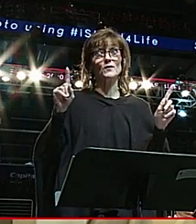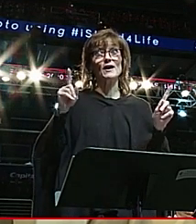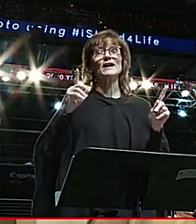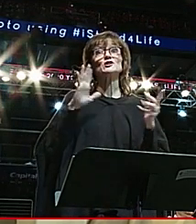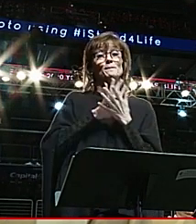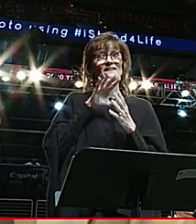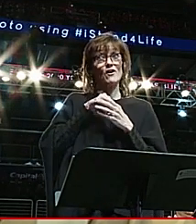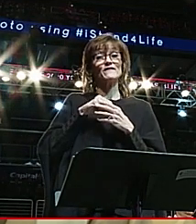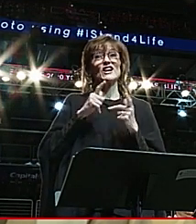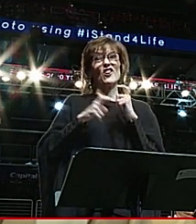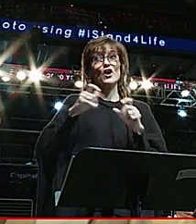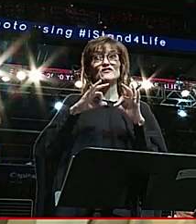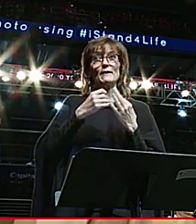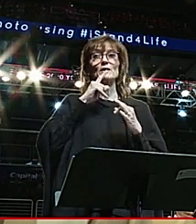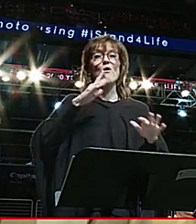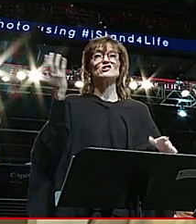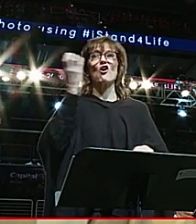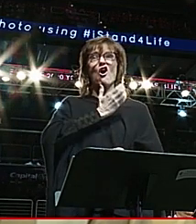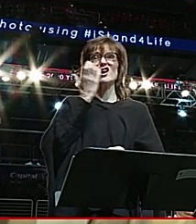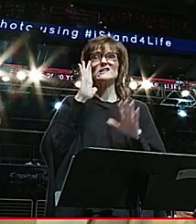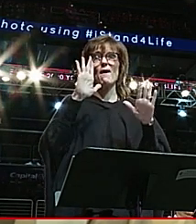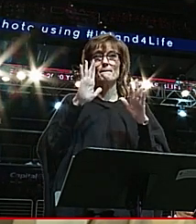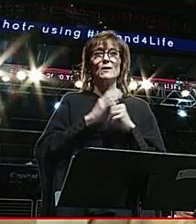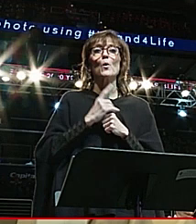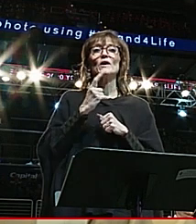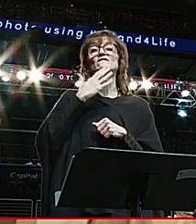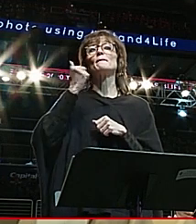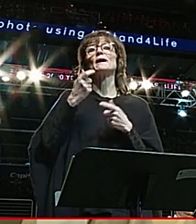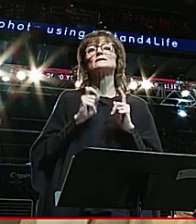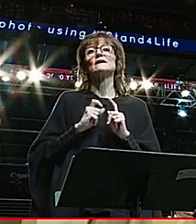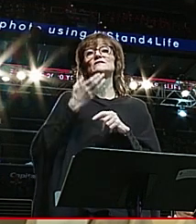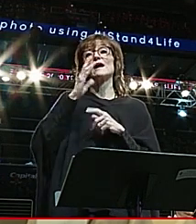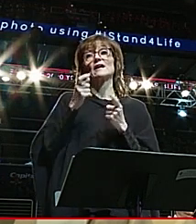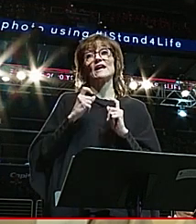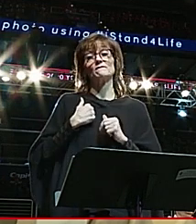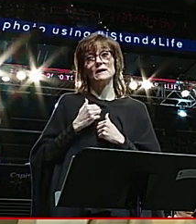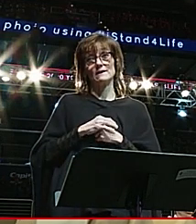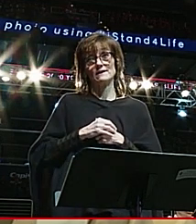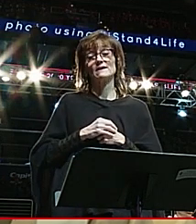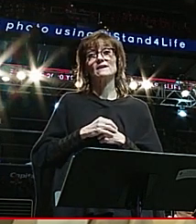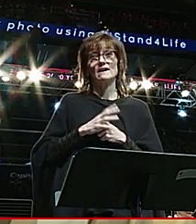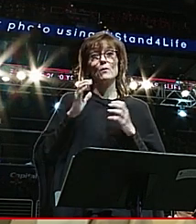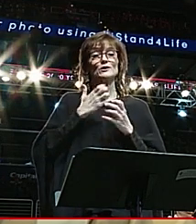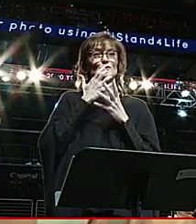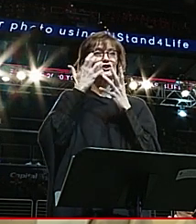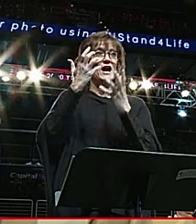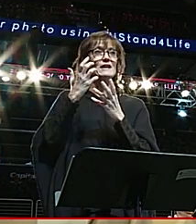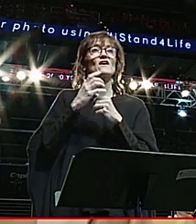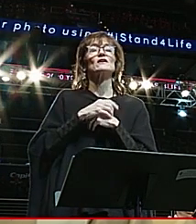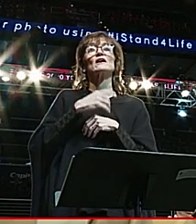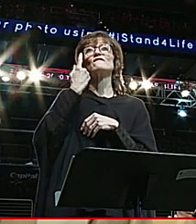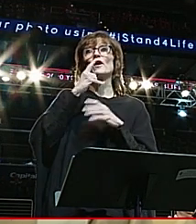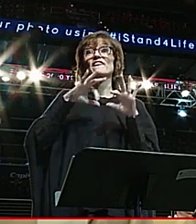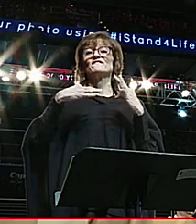large family was awesome, was one of the greatest gifts that God gave me. And I want to give a shout out to the